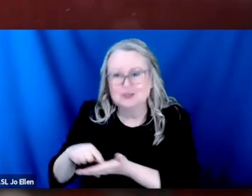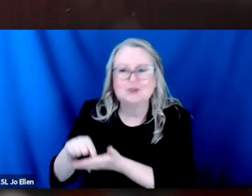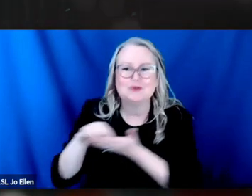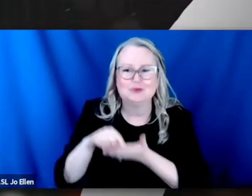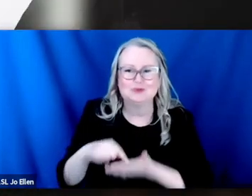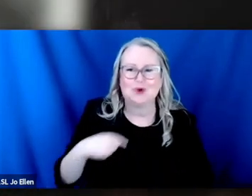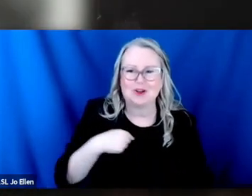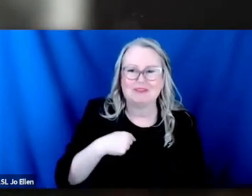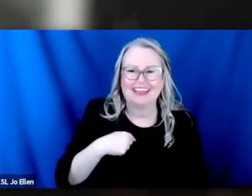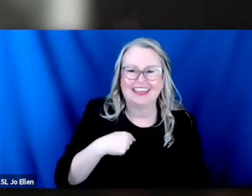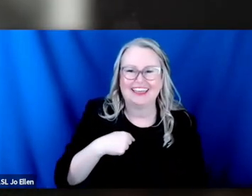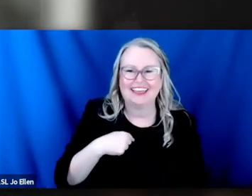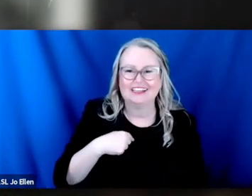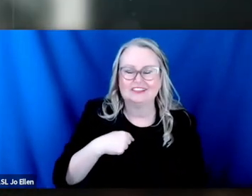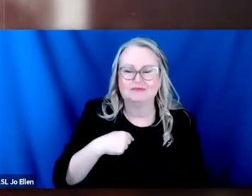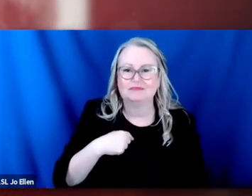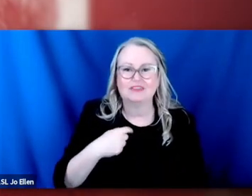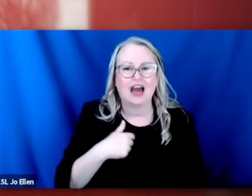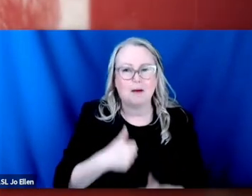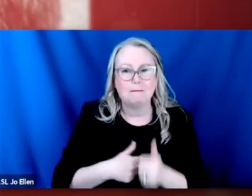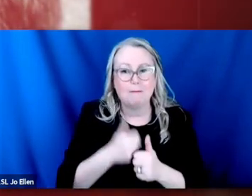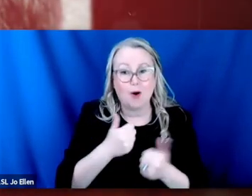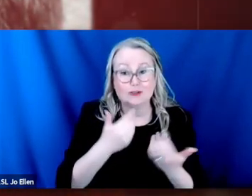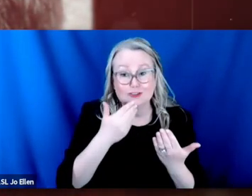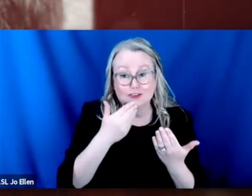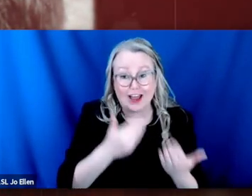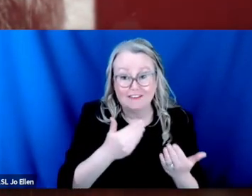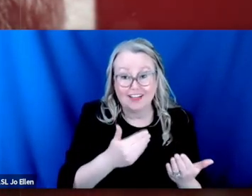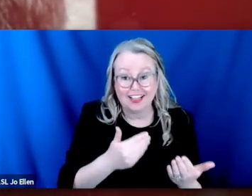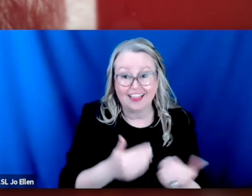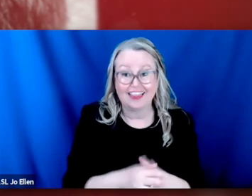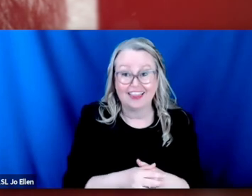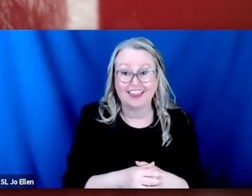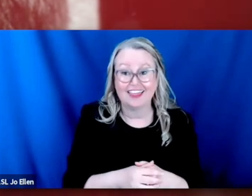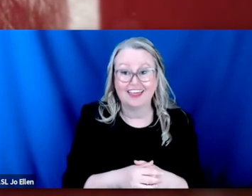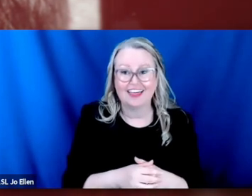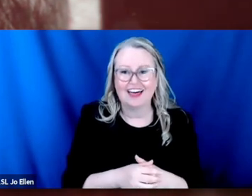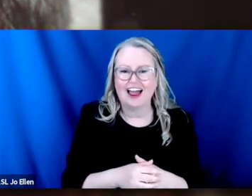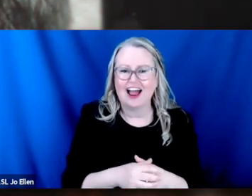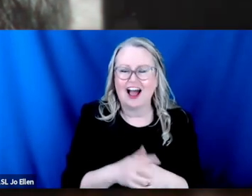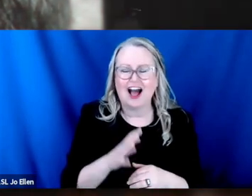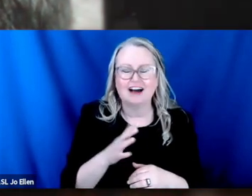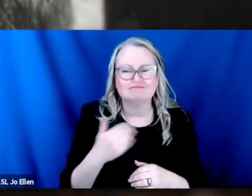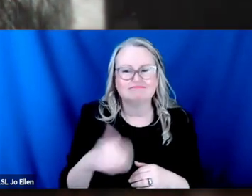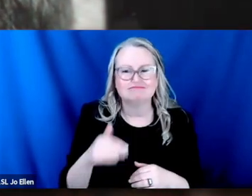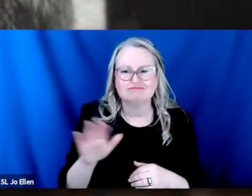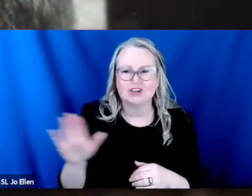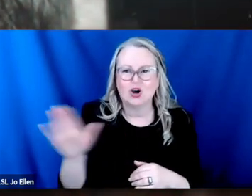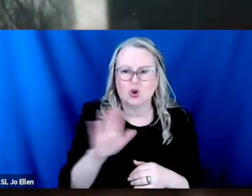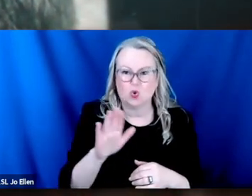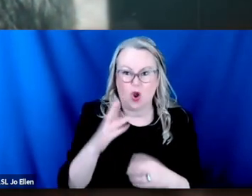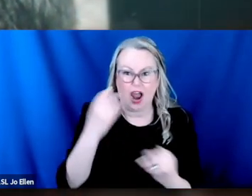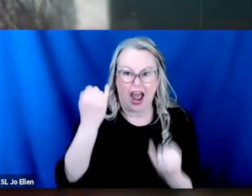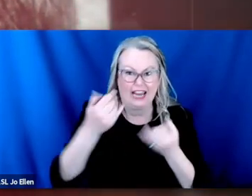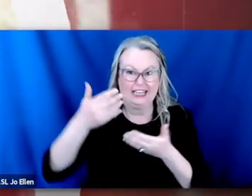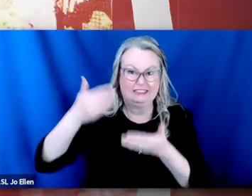fact that the many ideas that were considered marginal to the values of the association when I